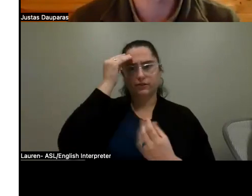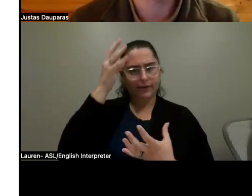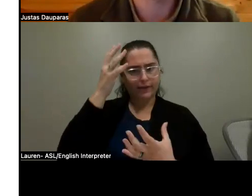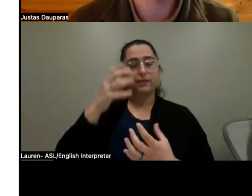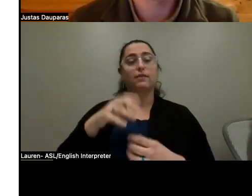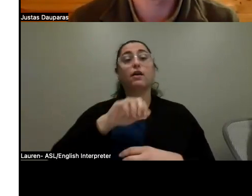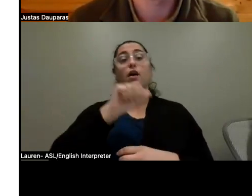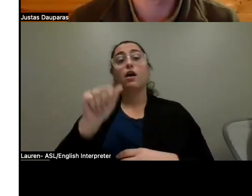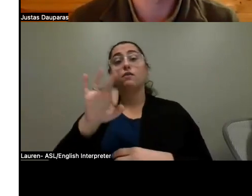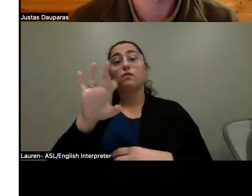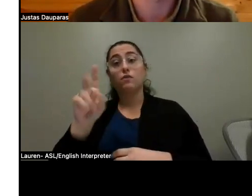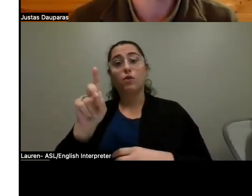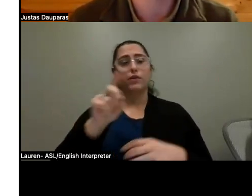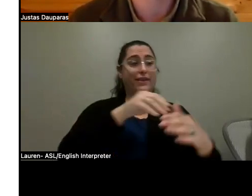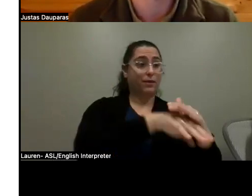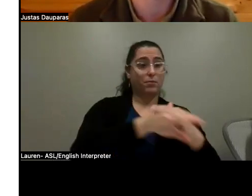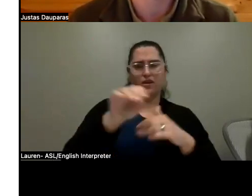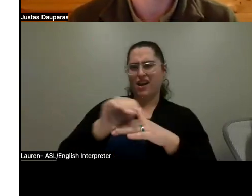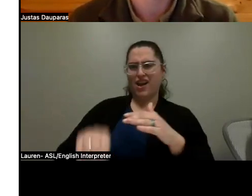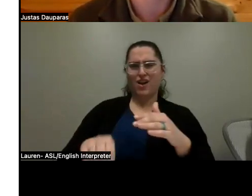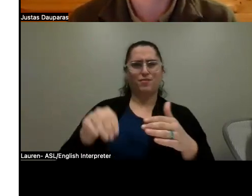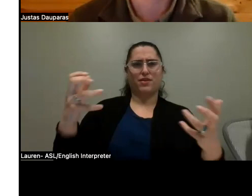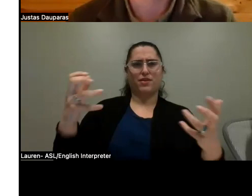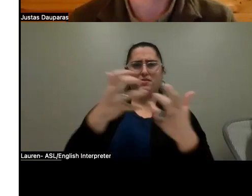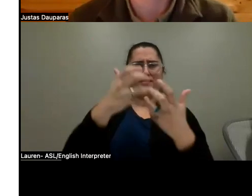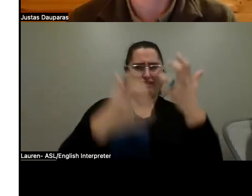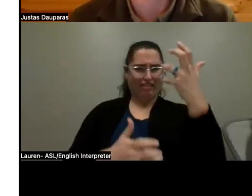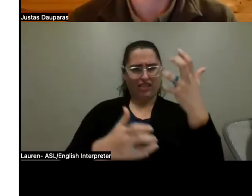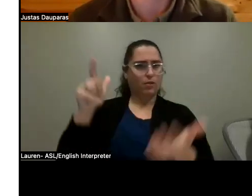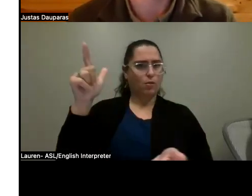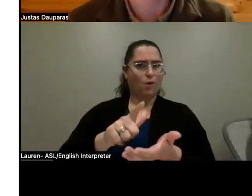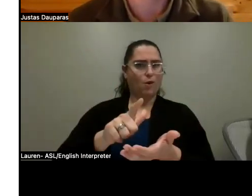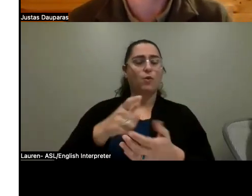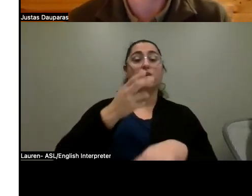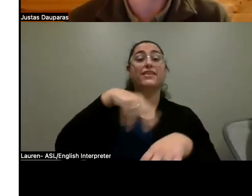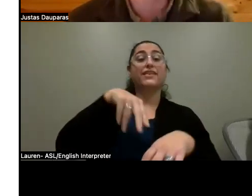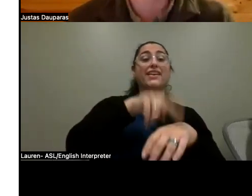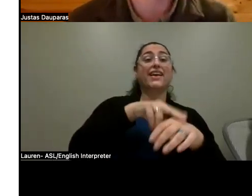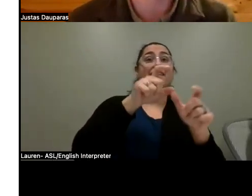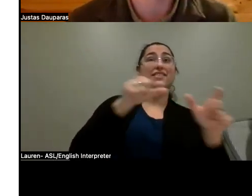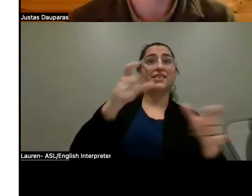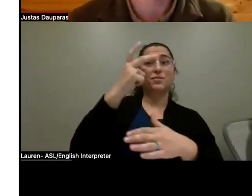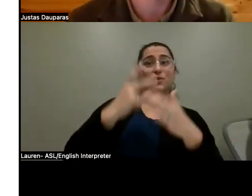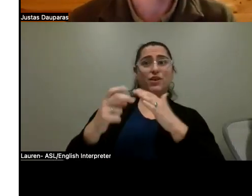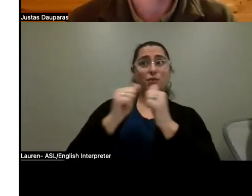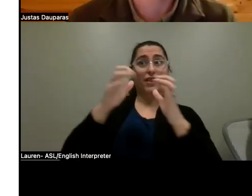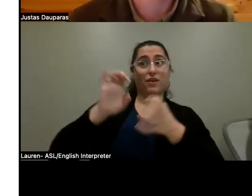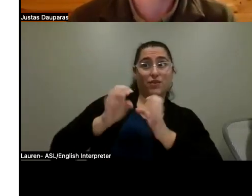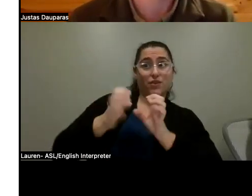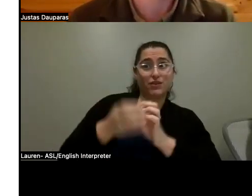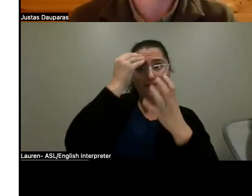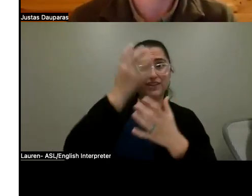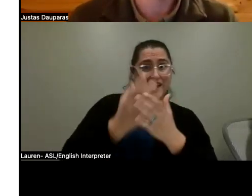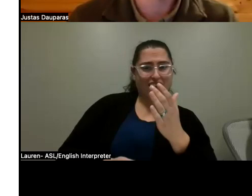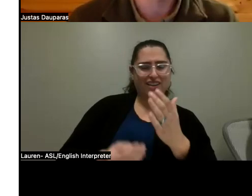input and an output is really low because it's really hard to predict native sequences with just a single sequence without any evolutionary information. Those sequences are probably